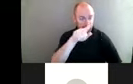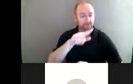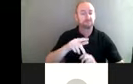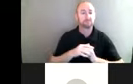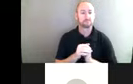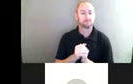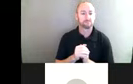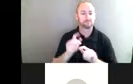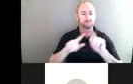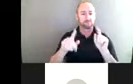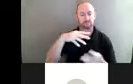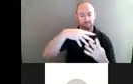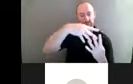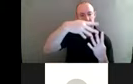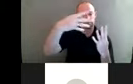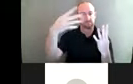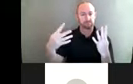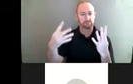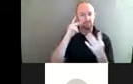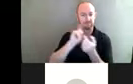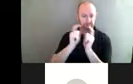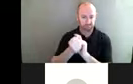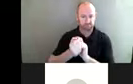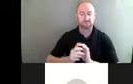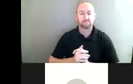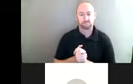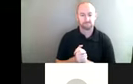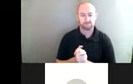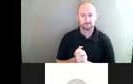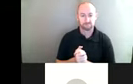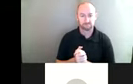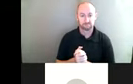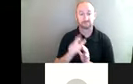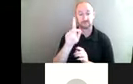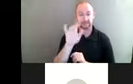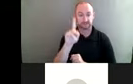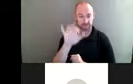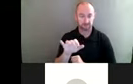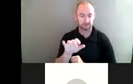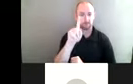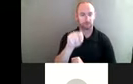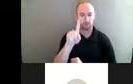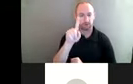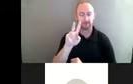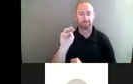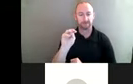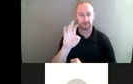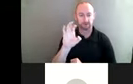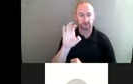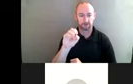there's just a contour showing the change contour. So cutting across Kentucky, there's a 1.1 meter